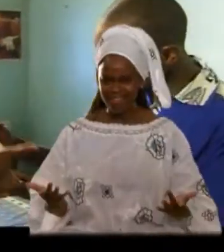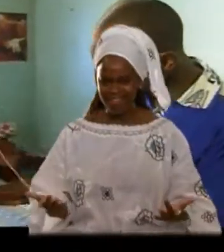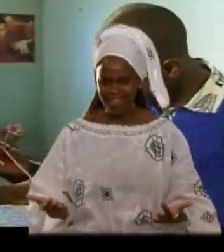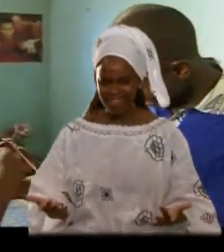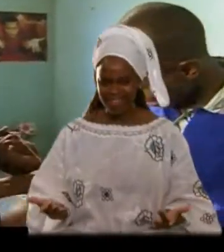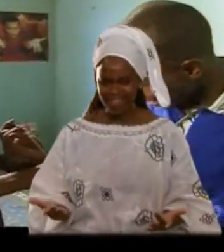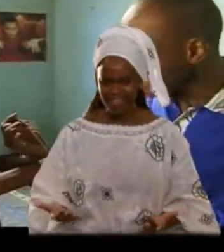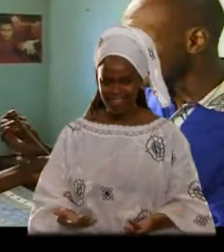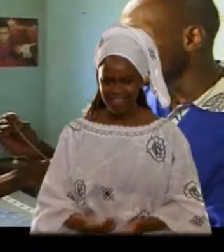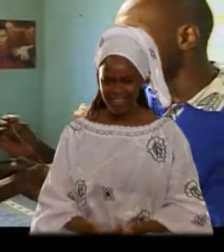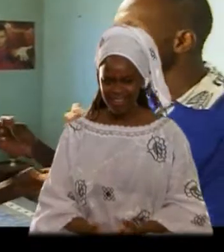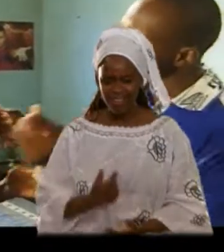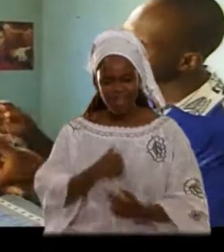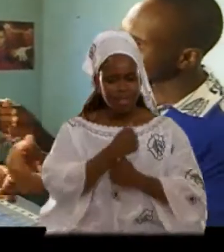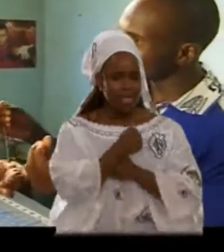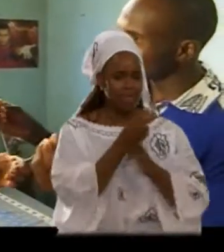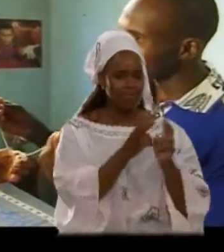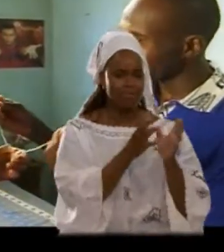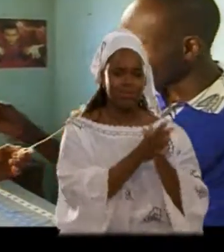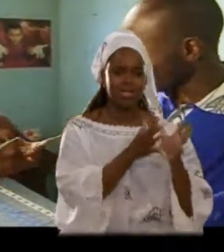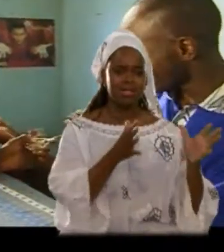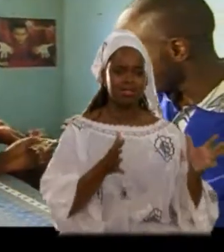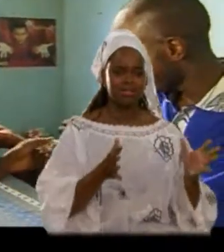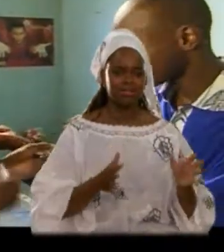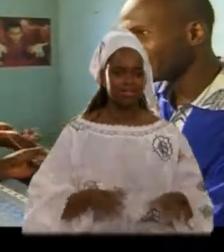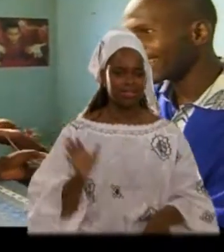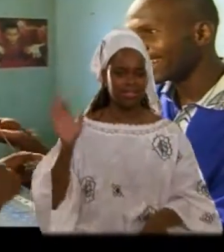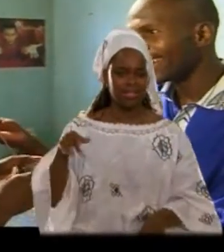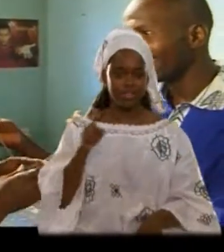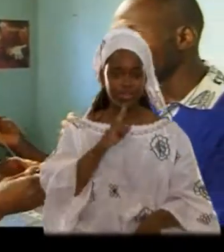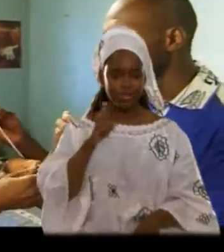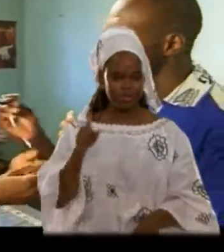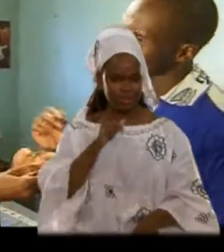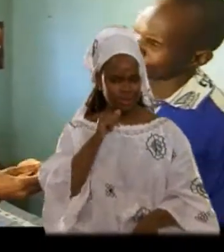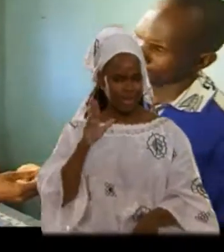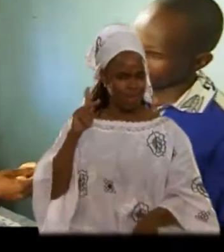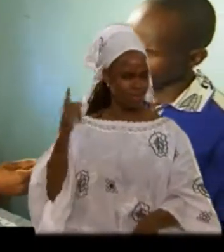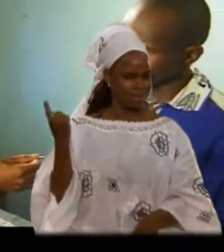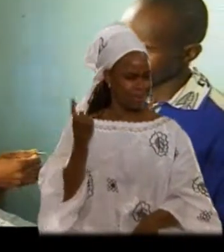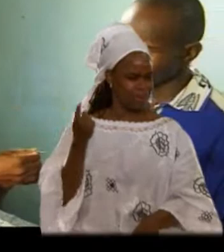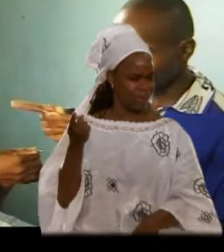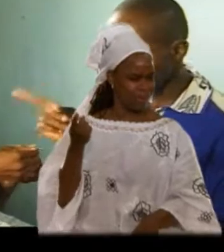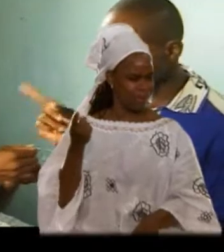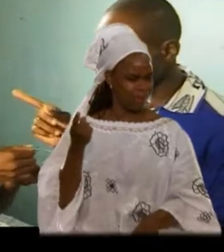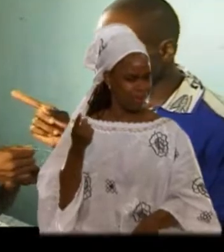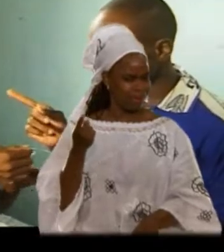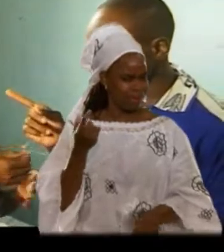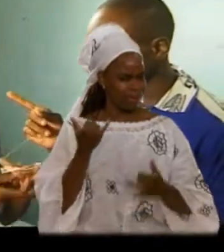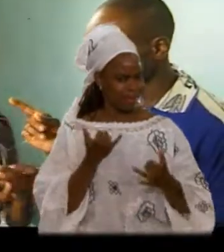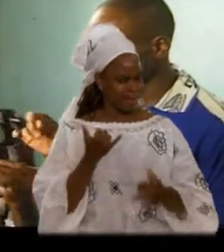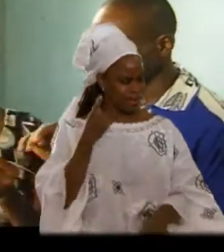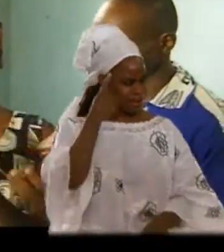But why all these gifts in one day? I love you, eh? Hmm. Very much. Are you sure you're not after anything? Now, now. You're too